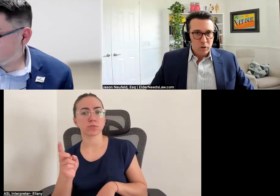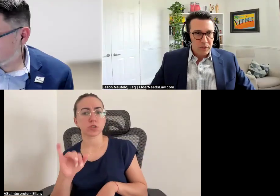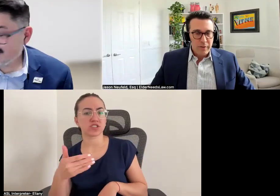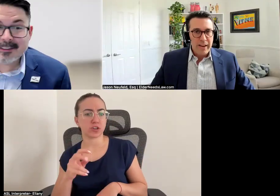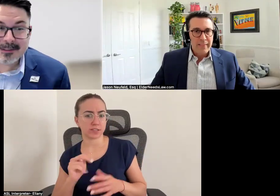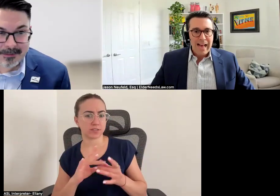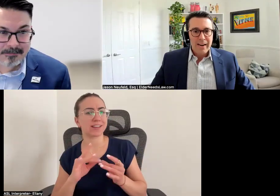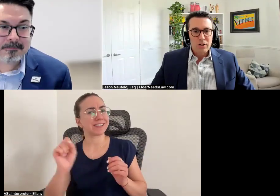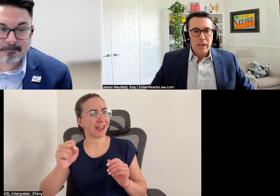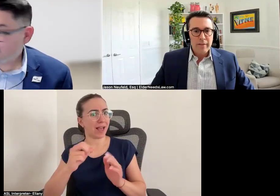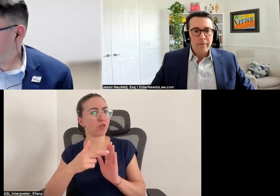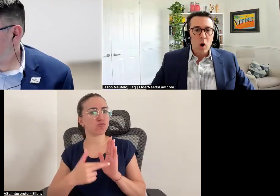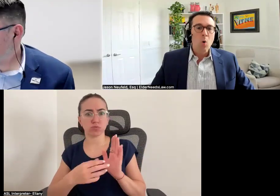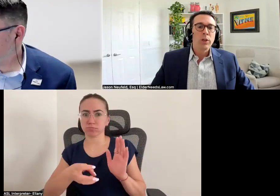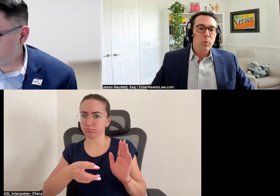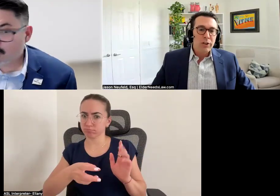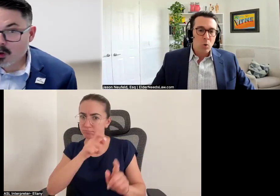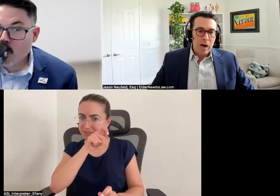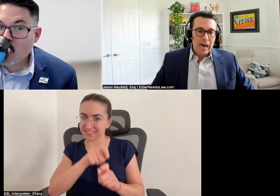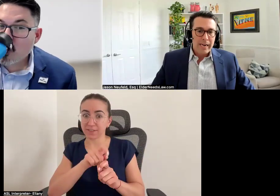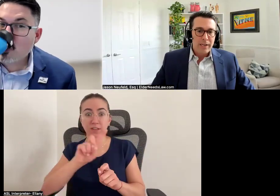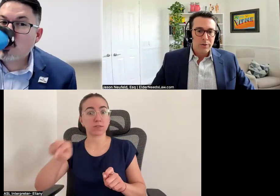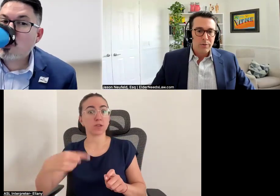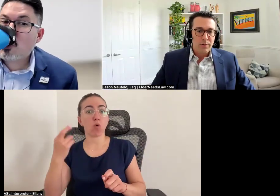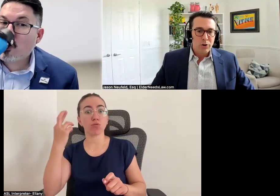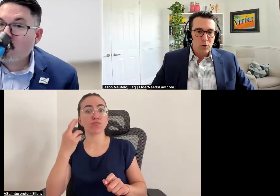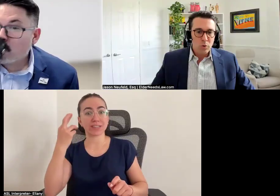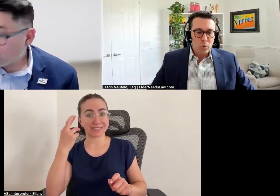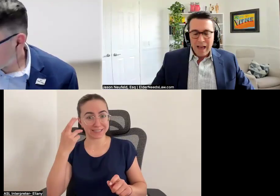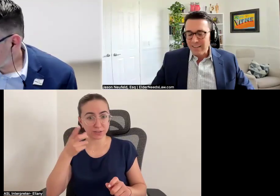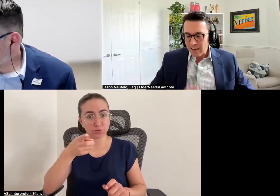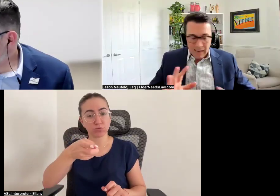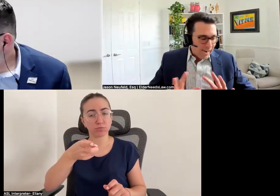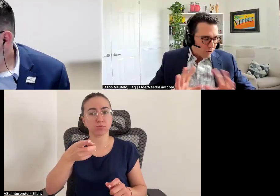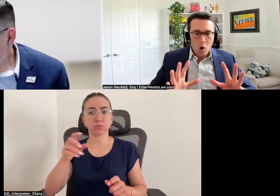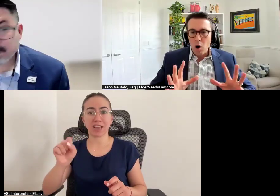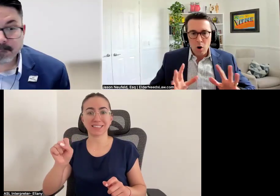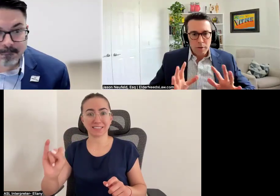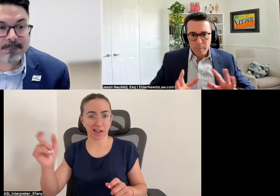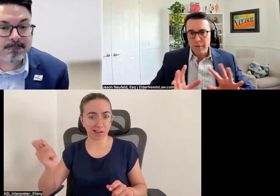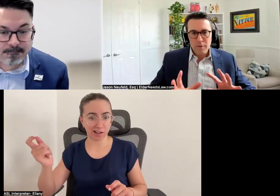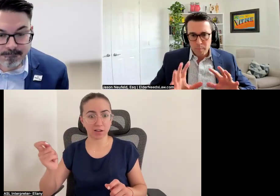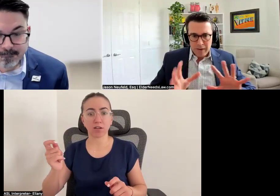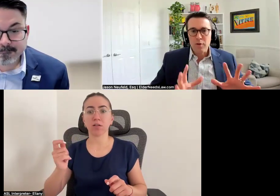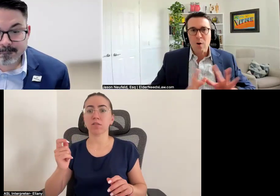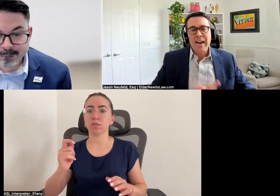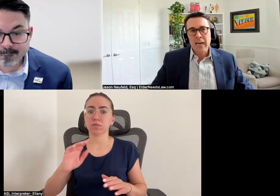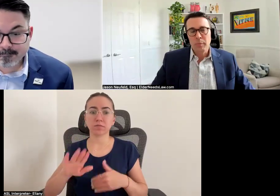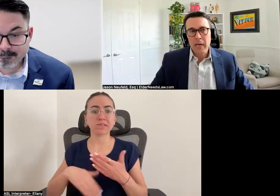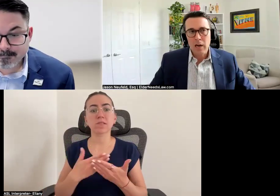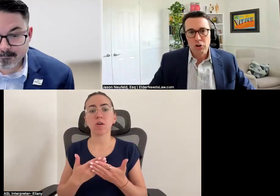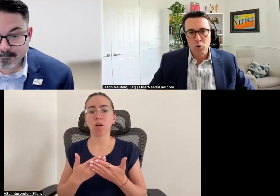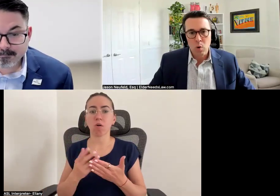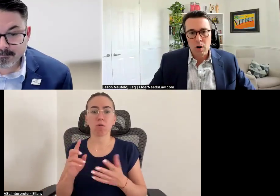very specific that if the only reason why you SSI is at all being threatened